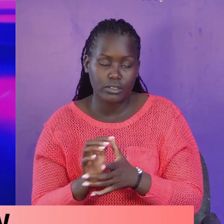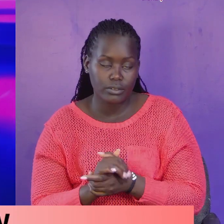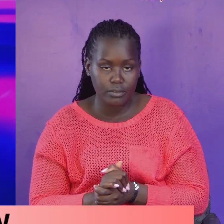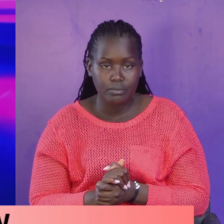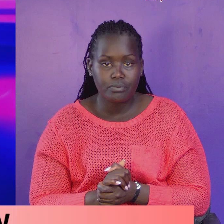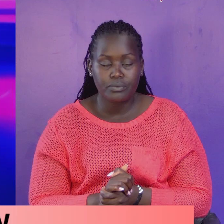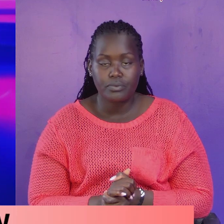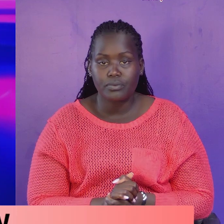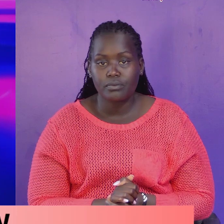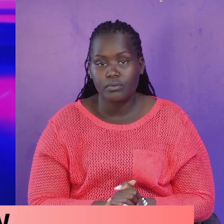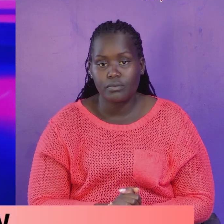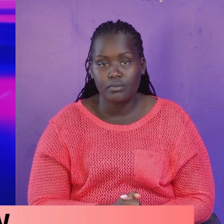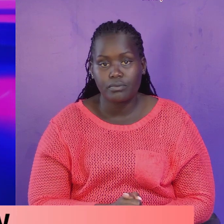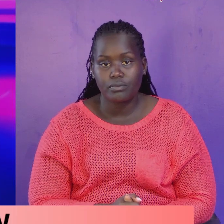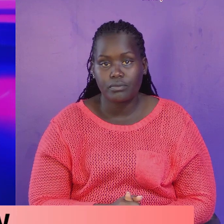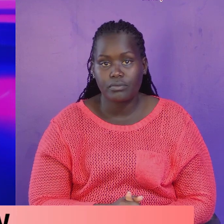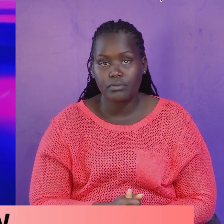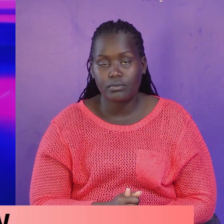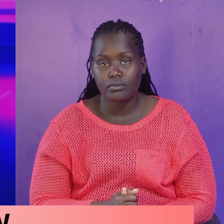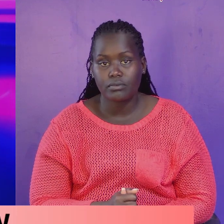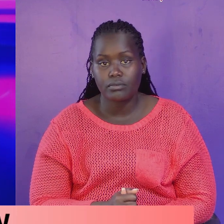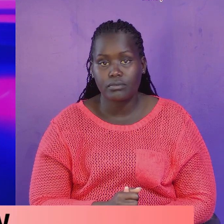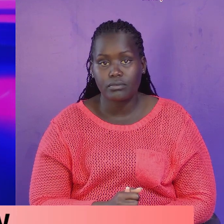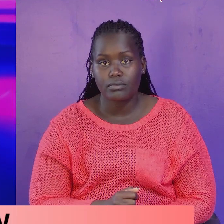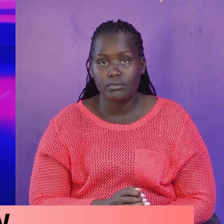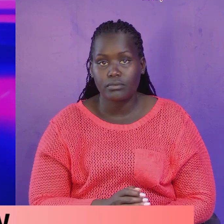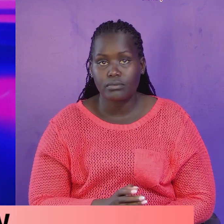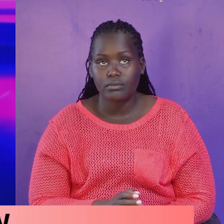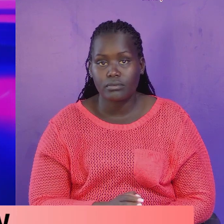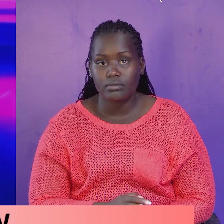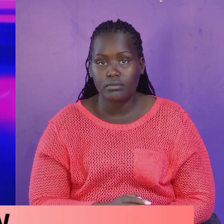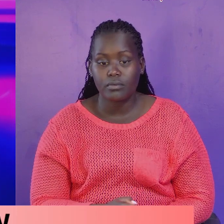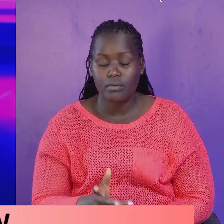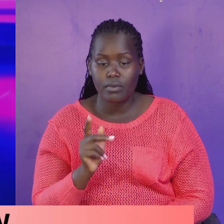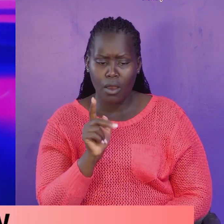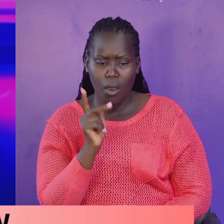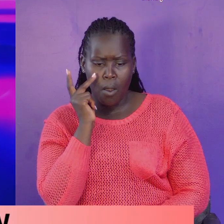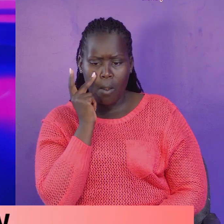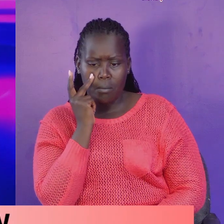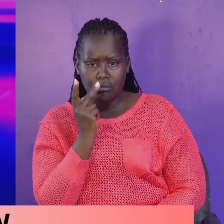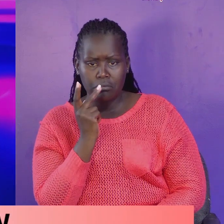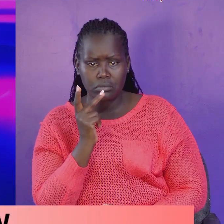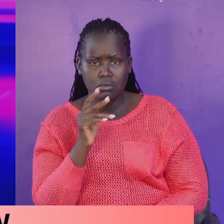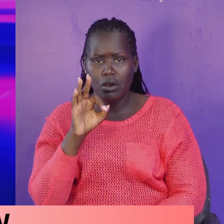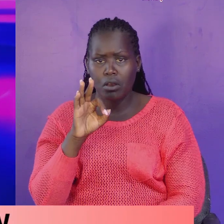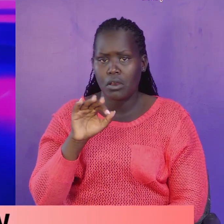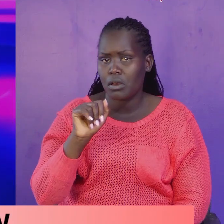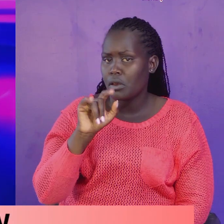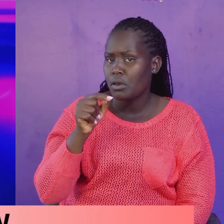with the show, did you see Faith